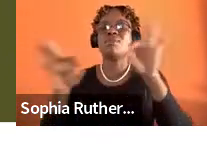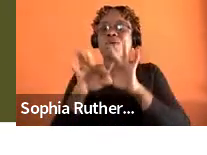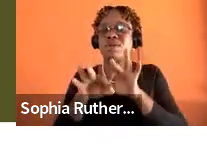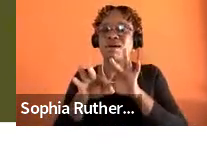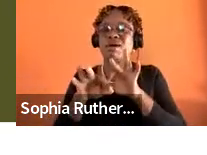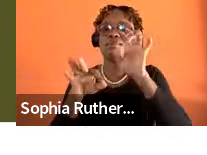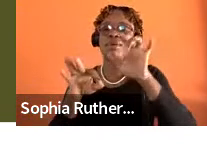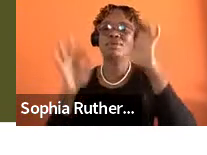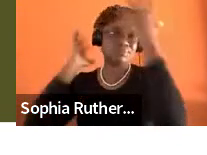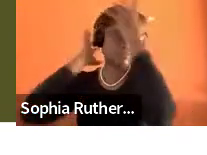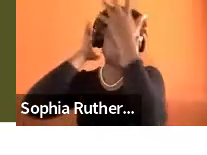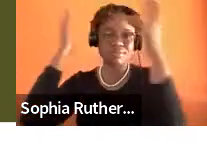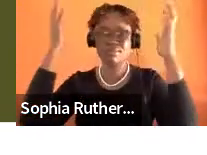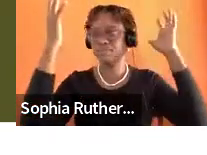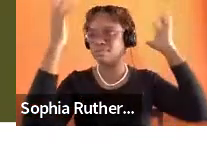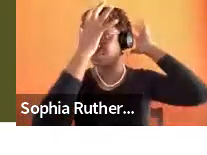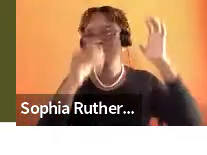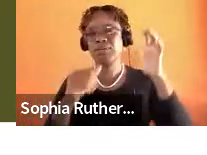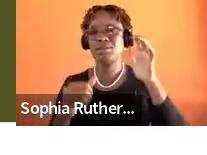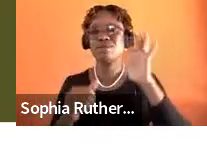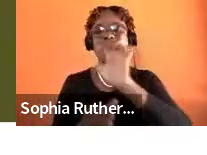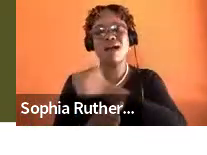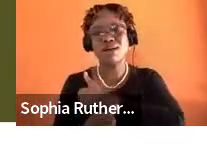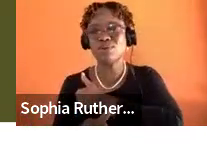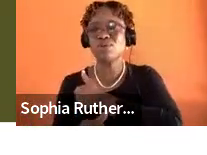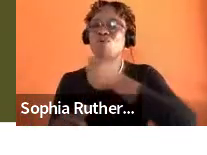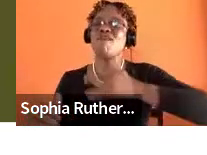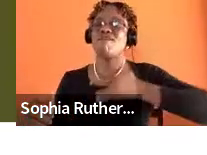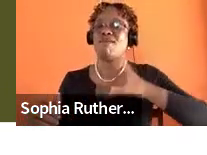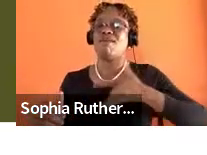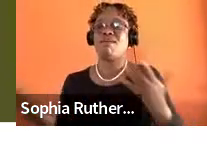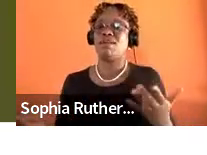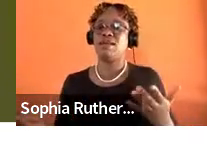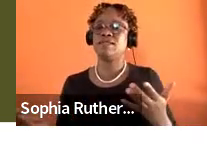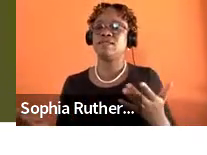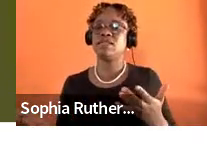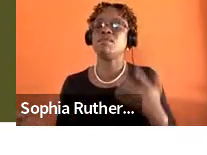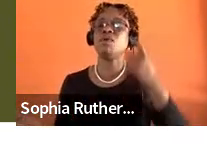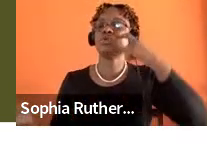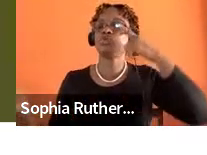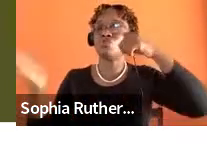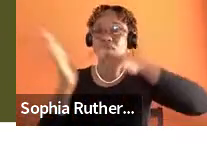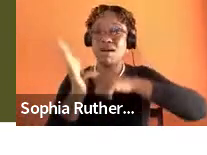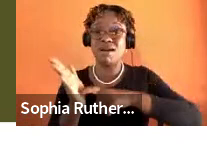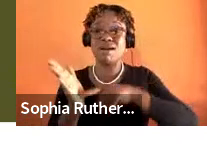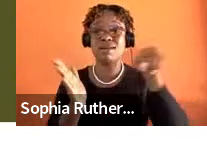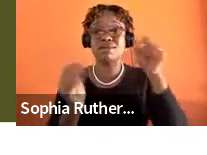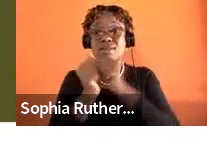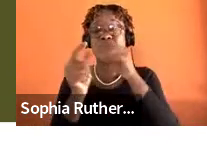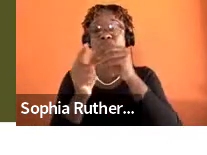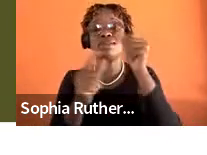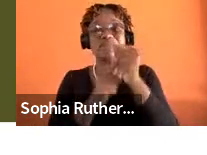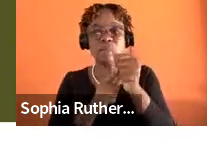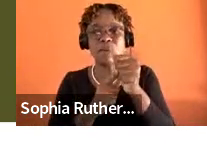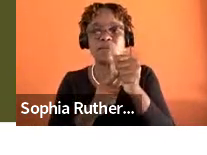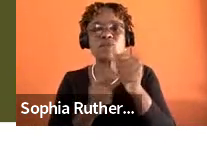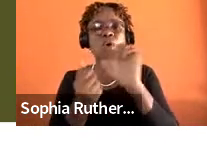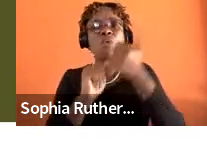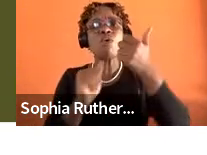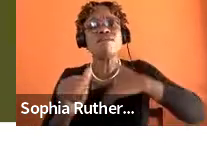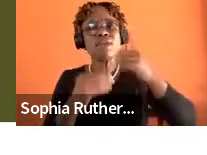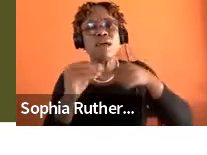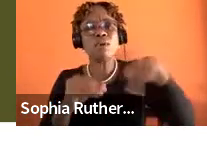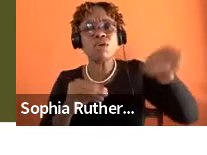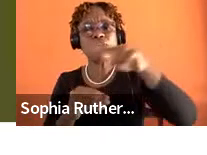persons with disabilities. This shift involves recognizing the inherent dignity of persons with disabilities and that adequate healthcare